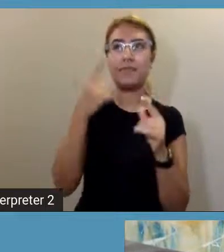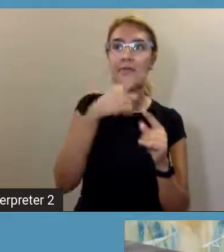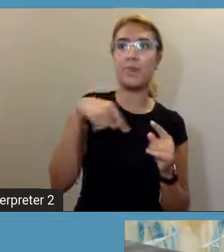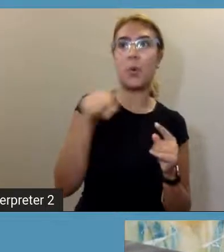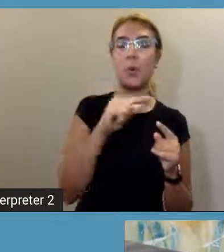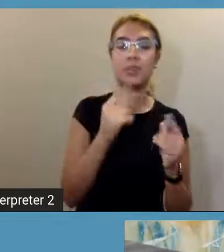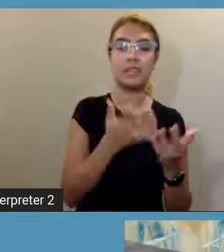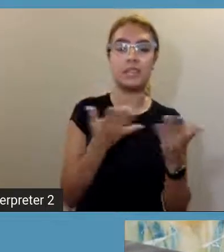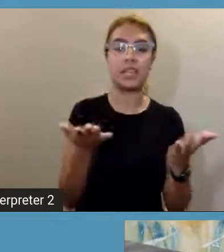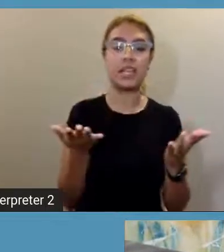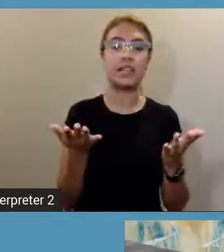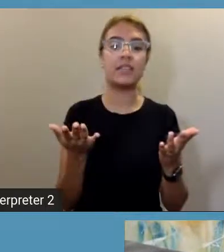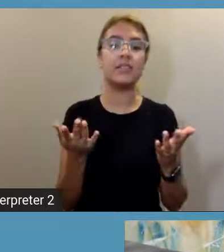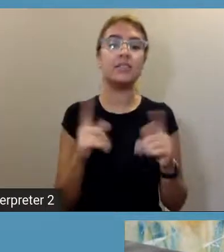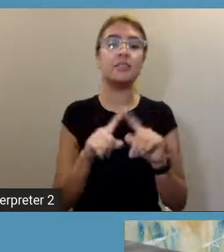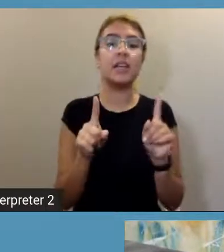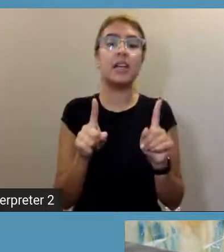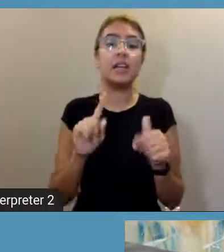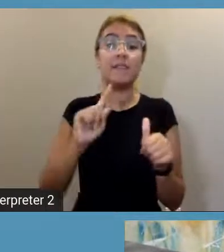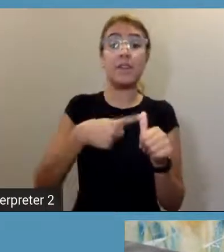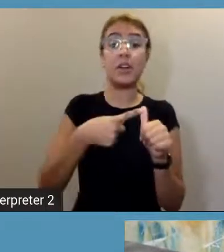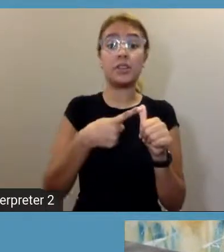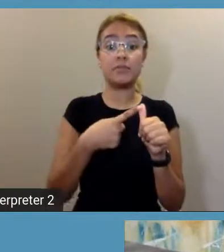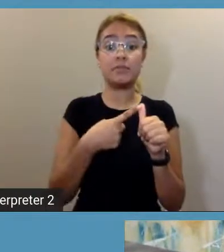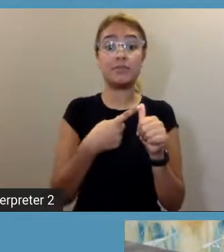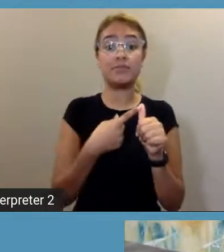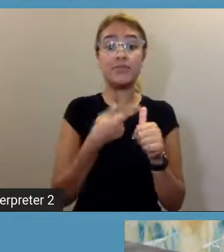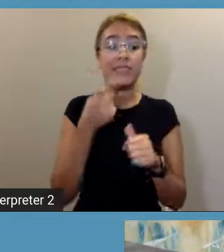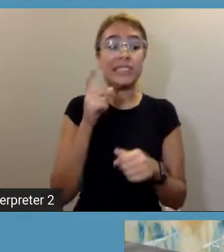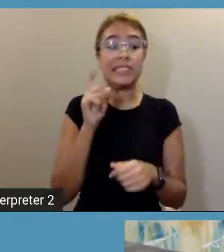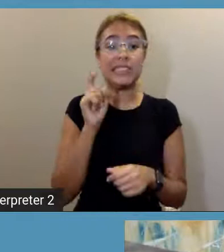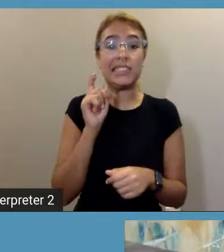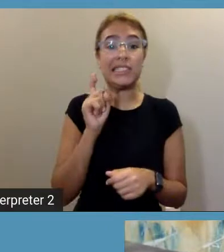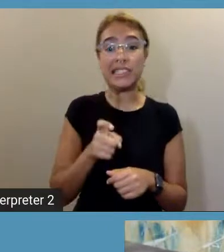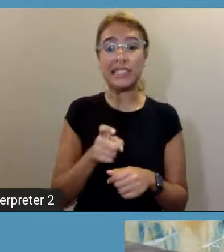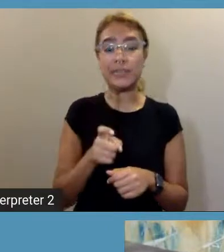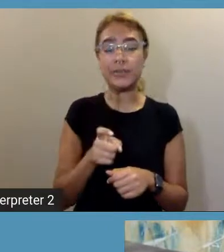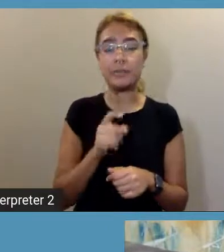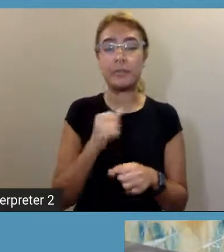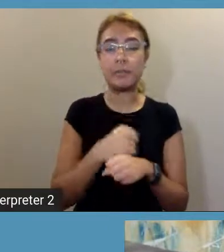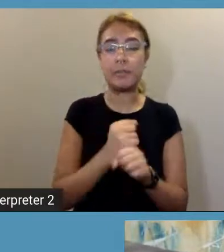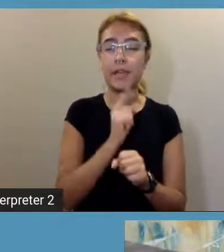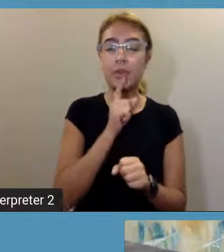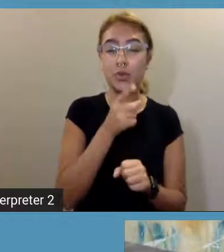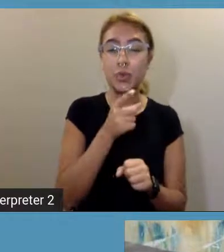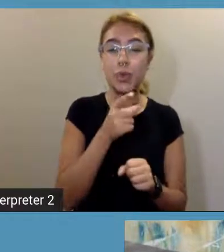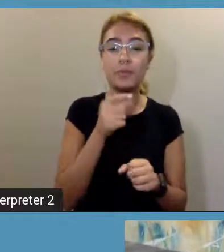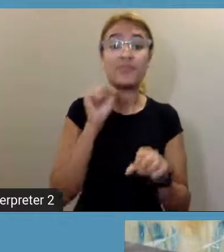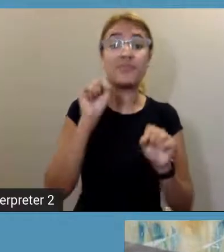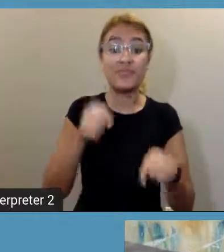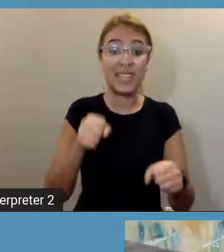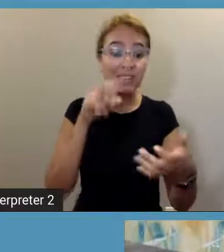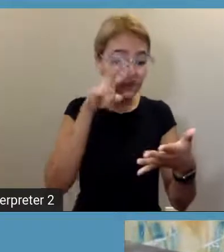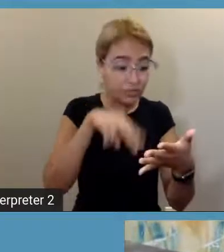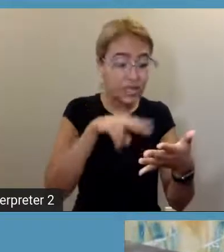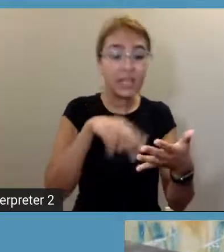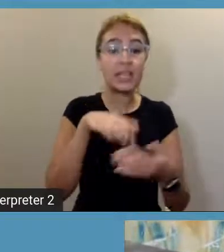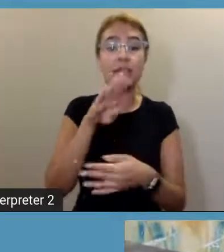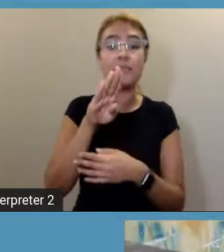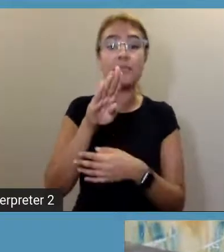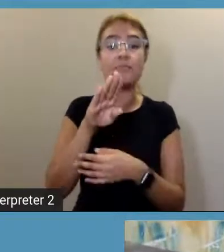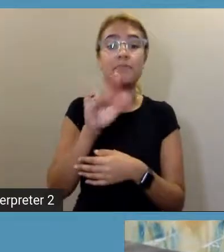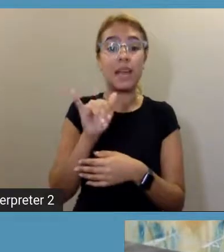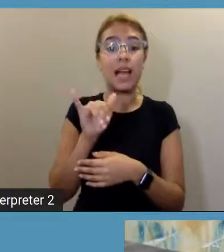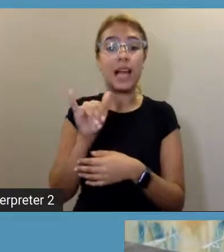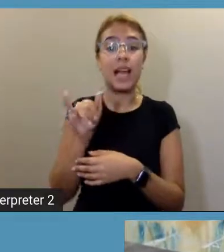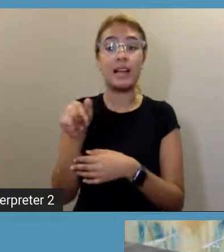the simplest things is, well, first of all, make sure it's uh, readable by screen readers. So you have to make sure